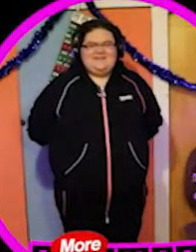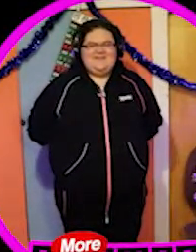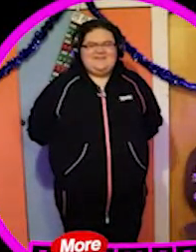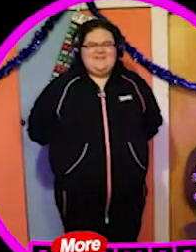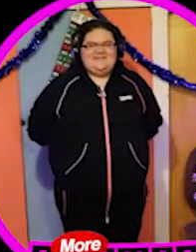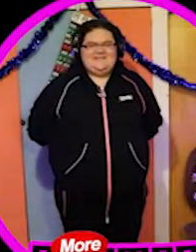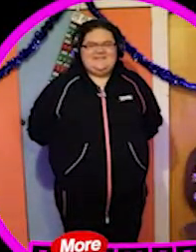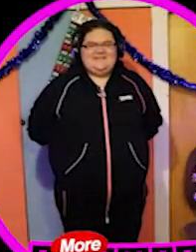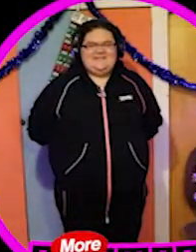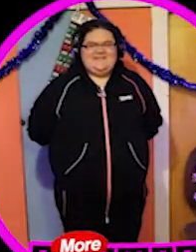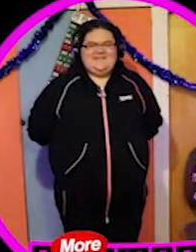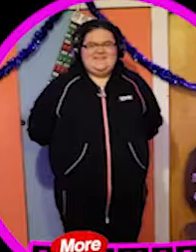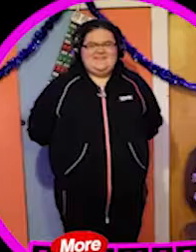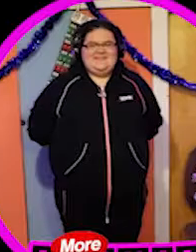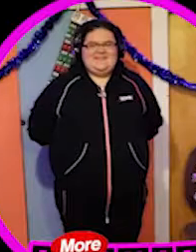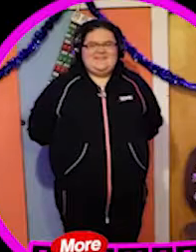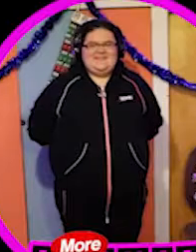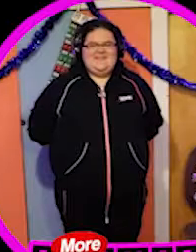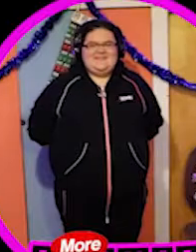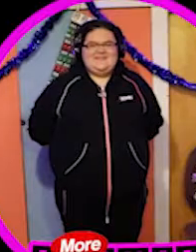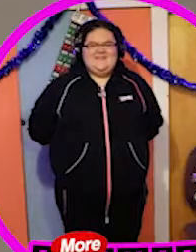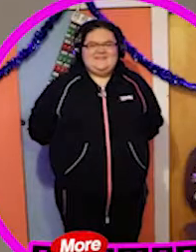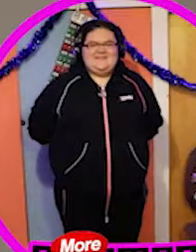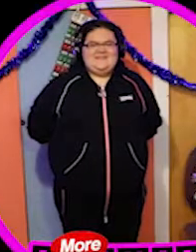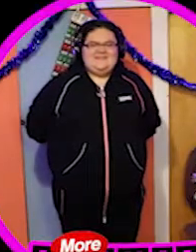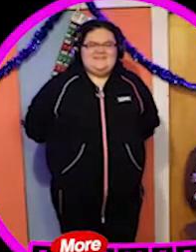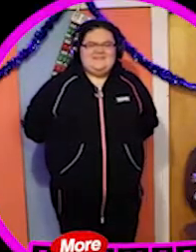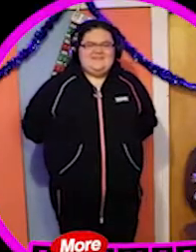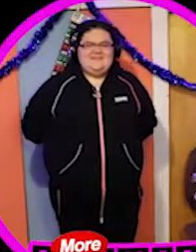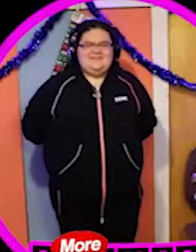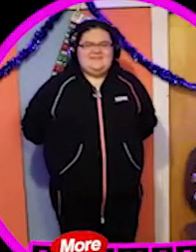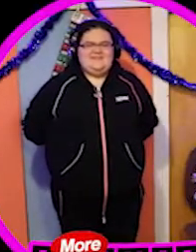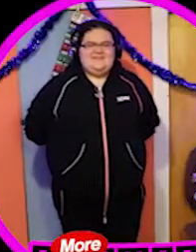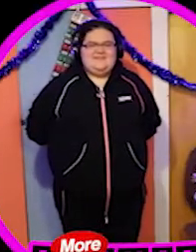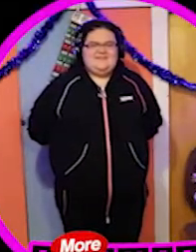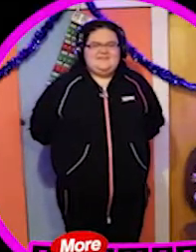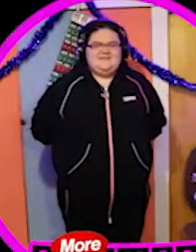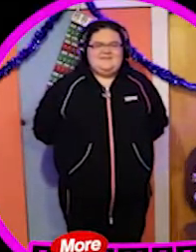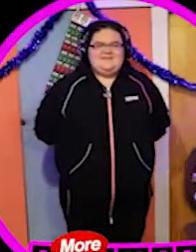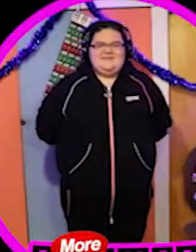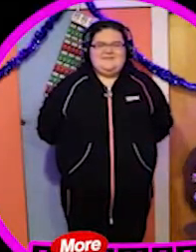Get shot. Bro, I fully got shot, bro. I don't believe it, man. I got